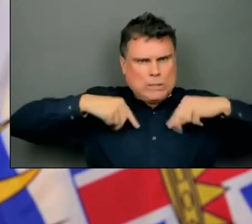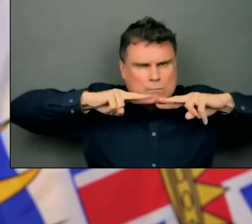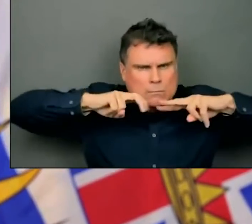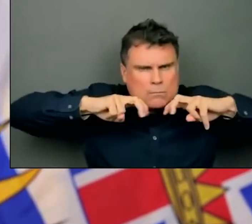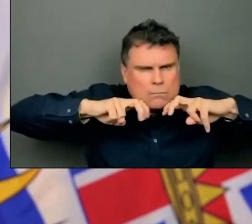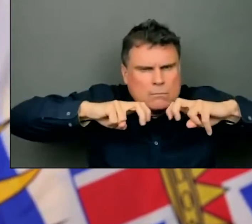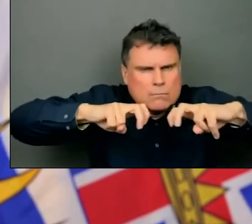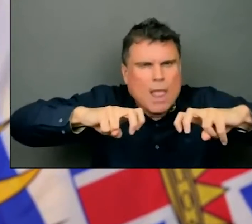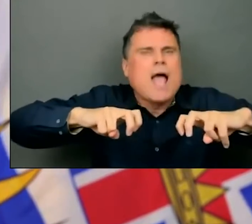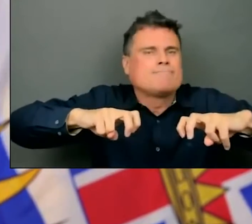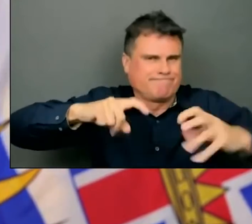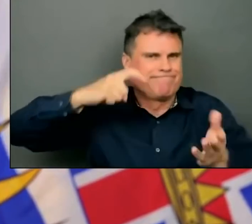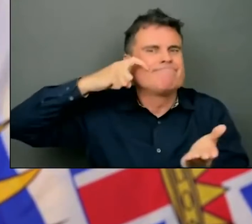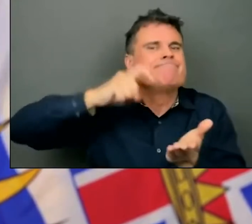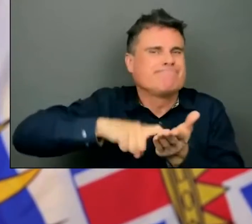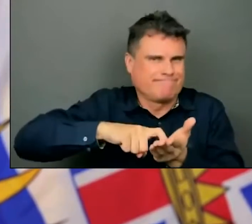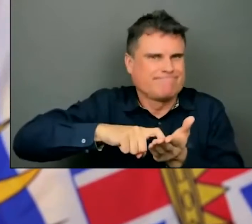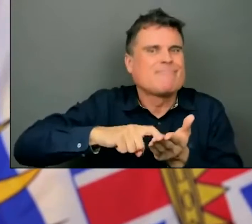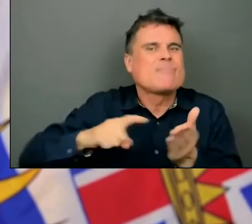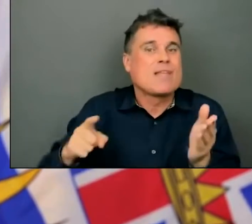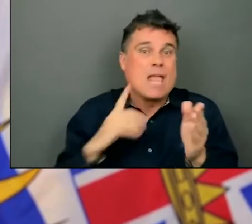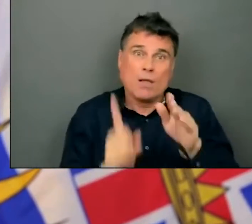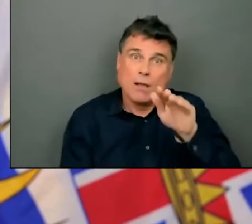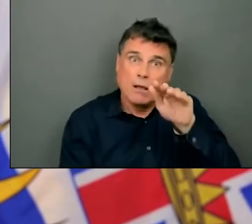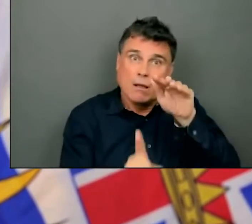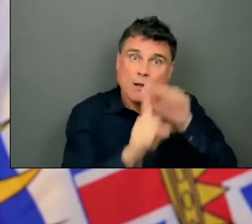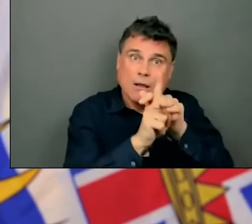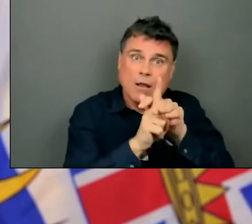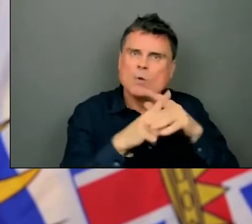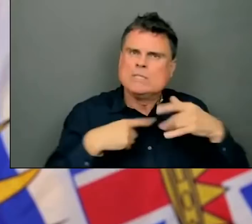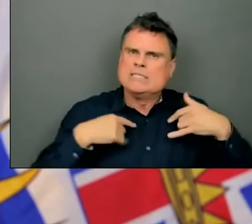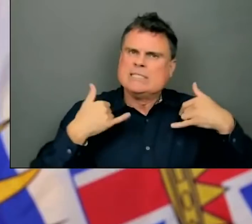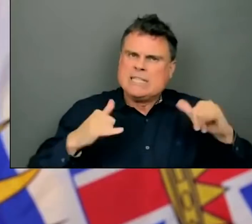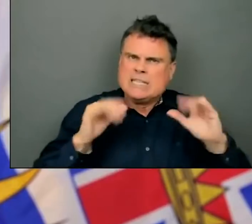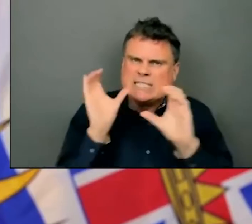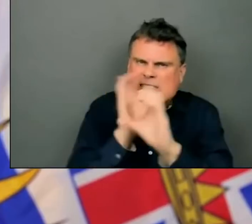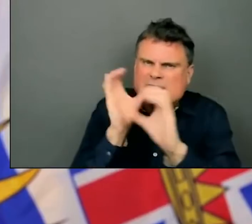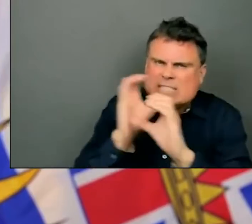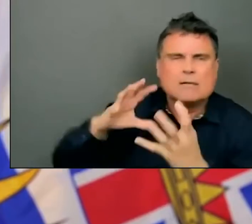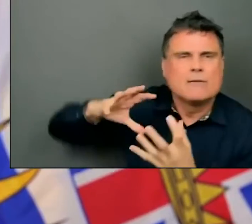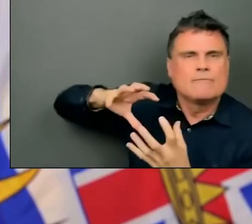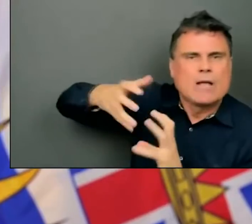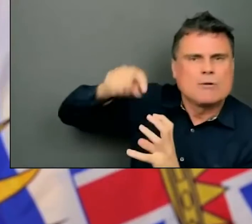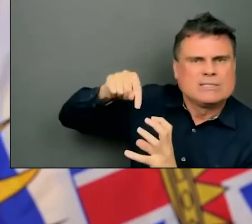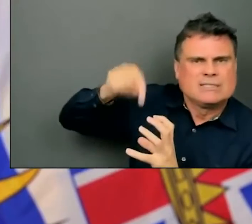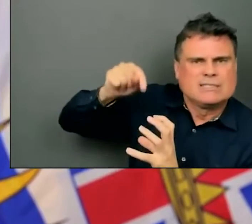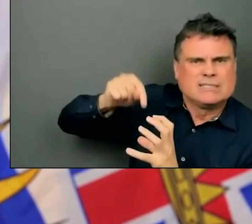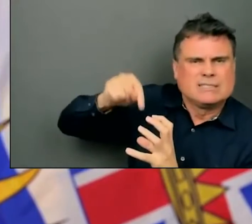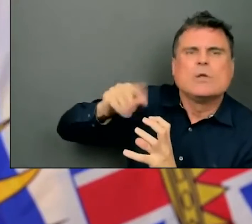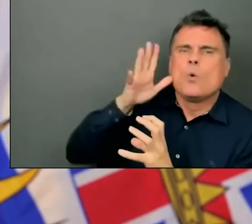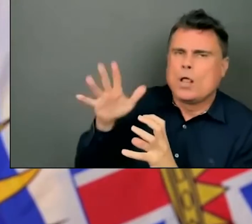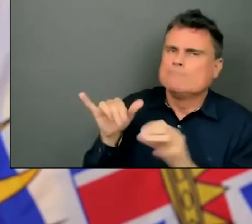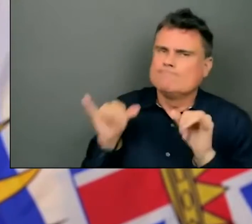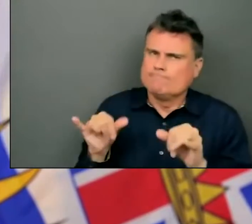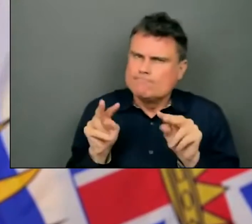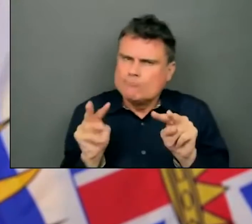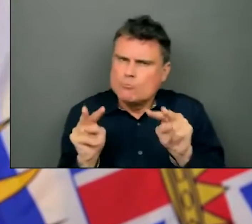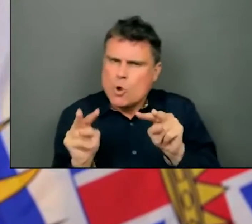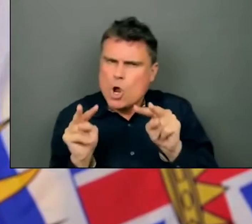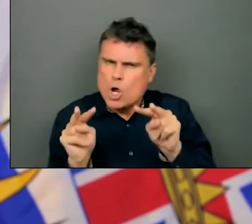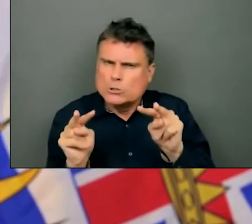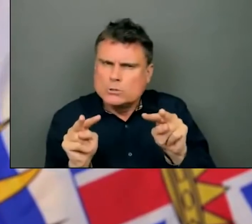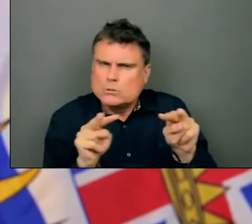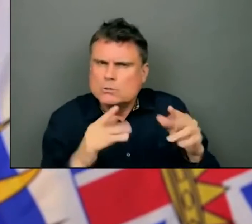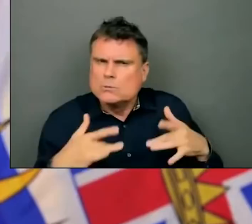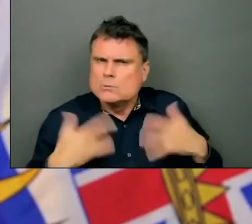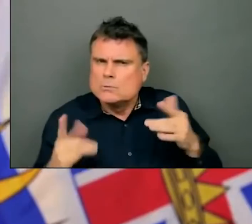those, and we will continue to look for these. We will also continue to expand our surveillance streams using such things